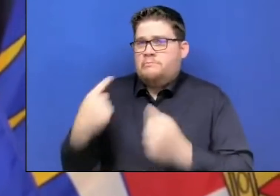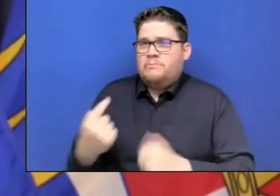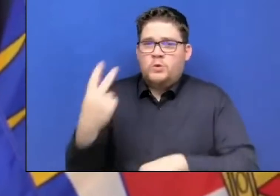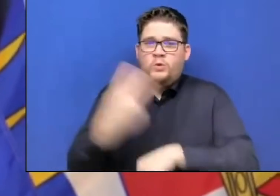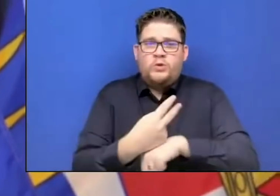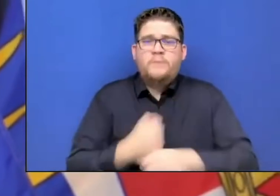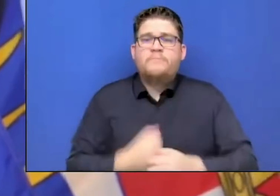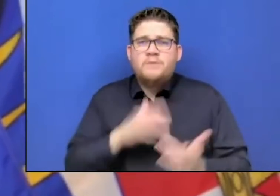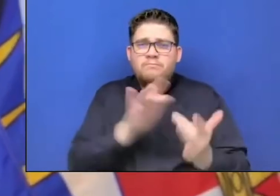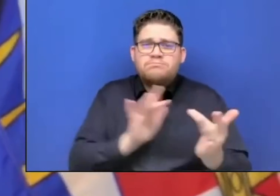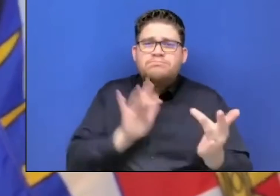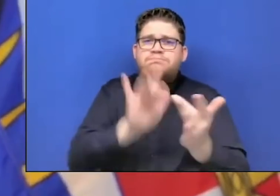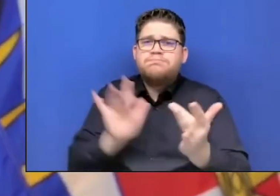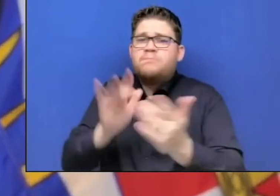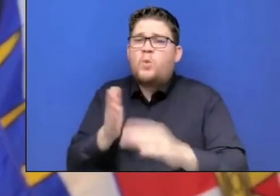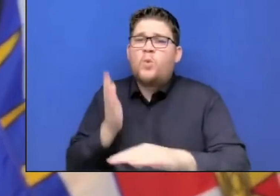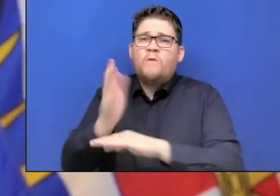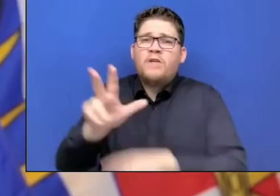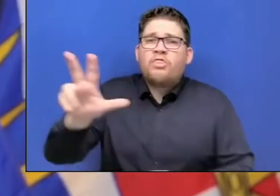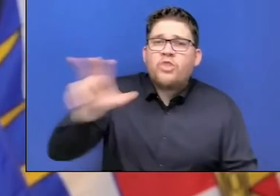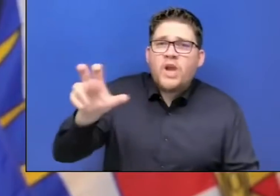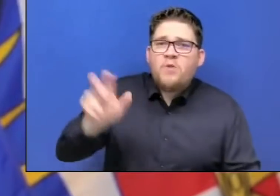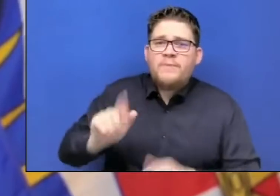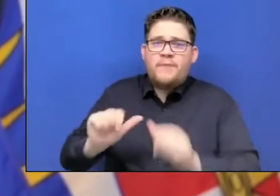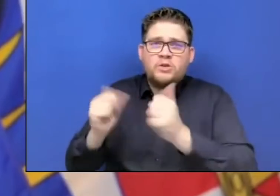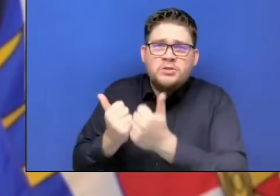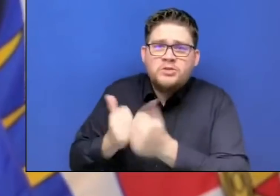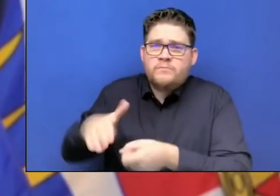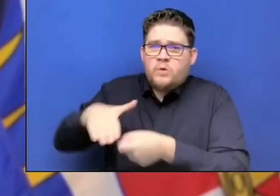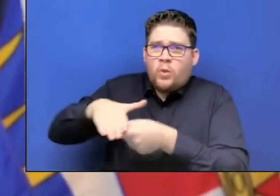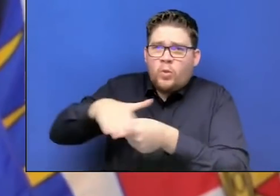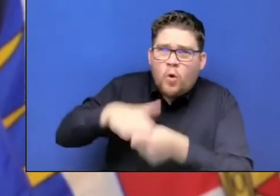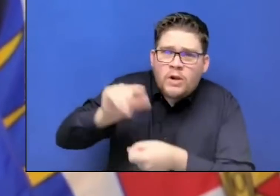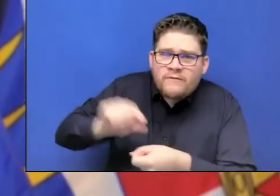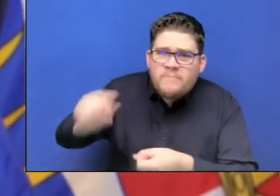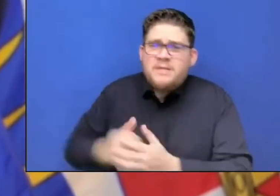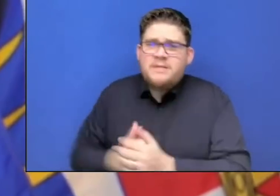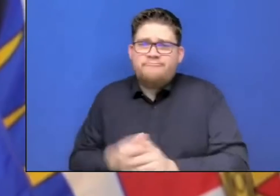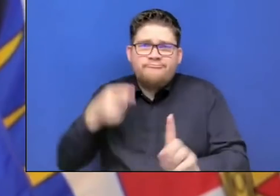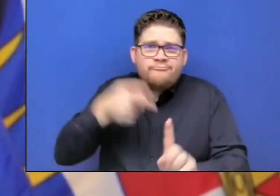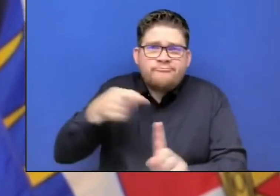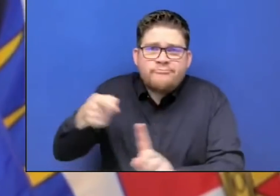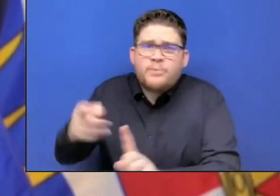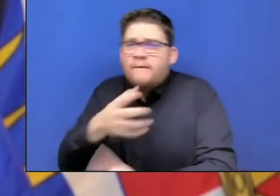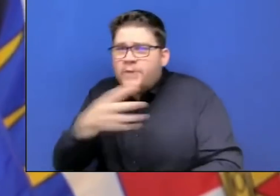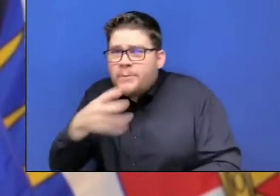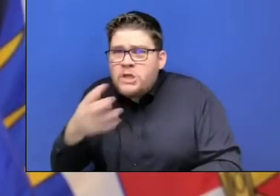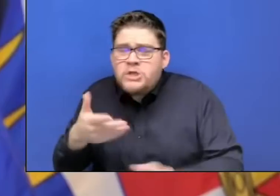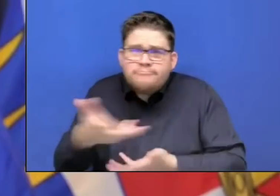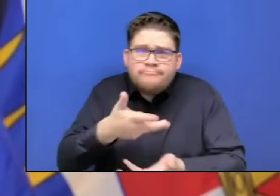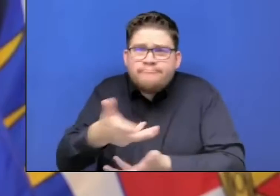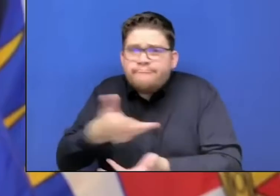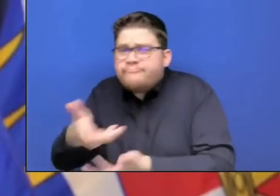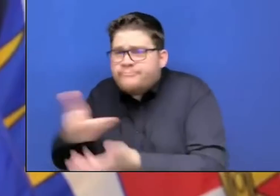with associations, with local government associations, with farmers directly, and this is being done